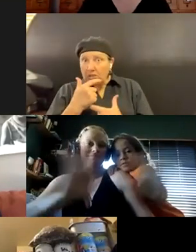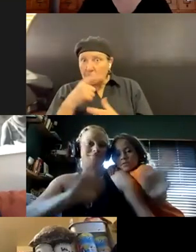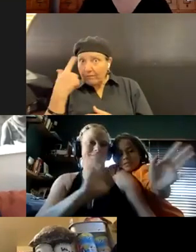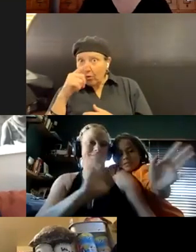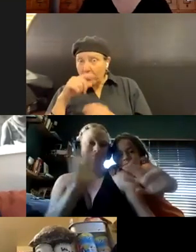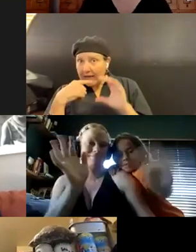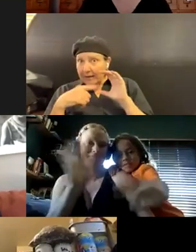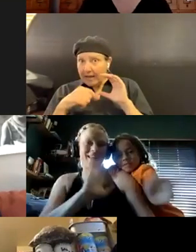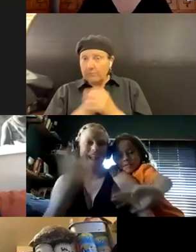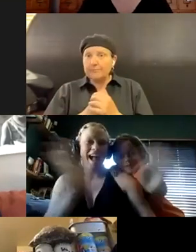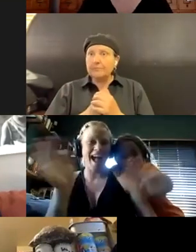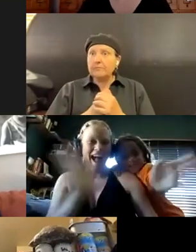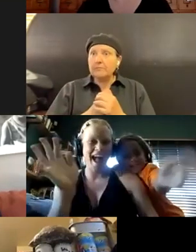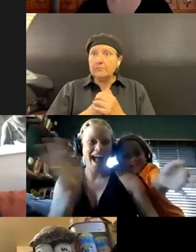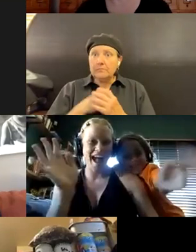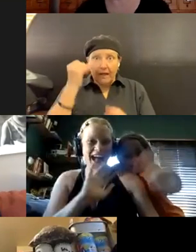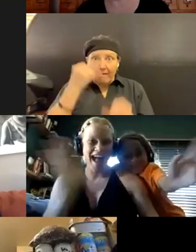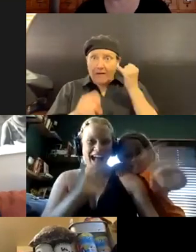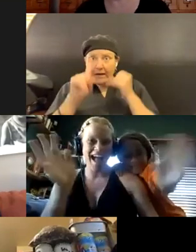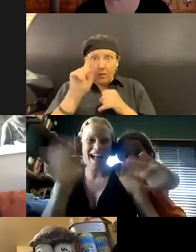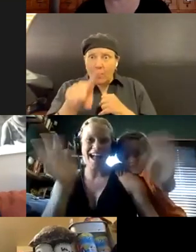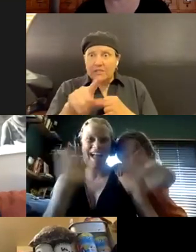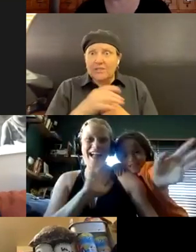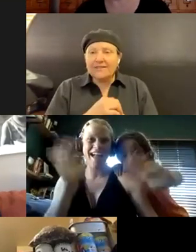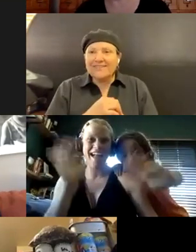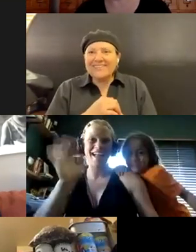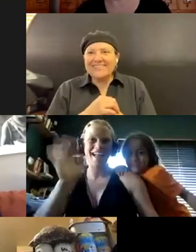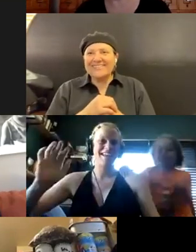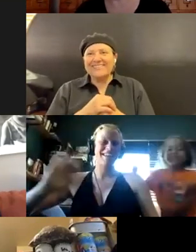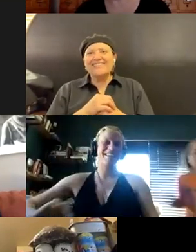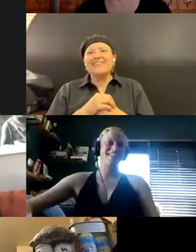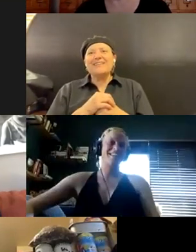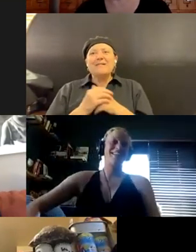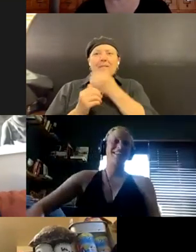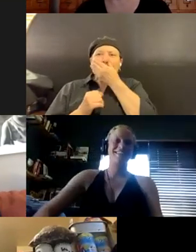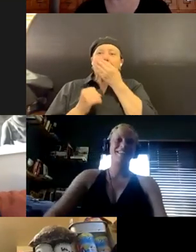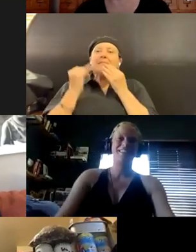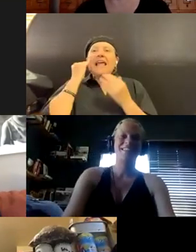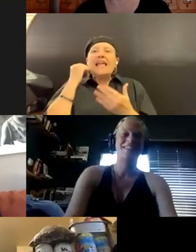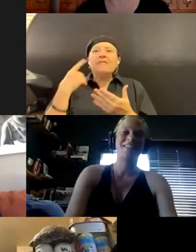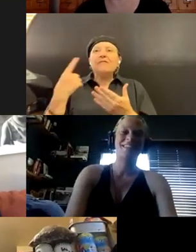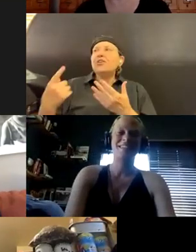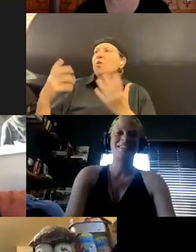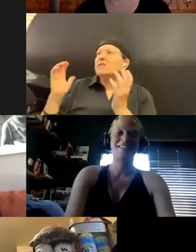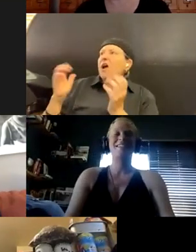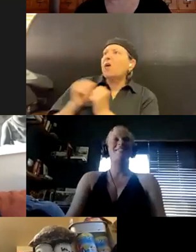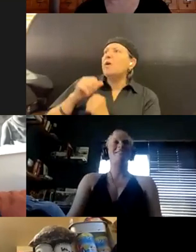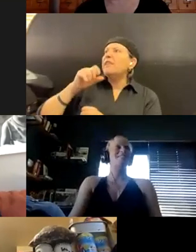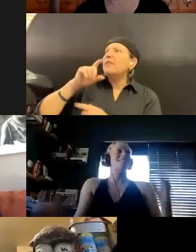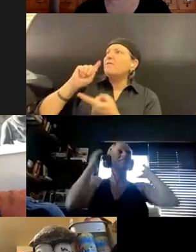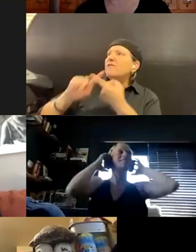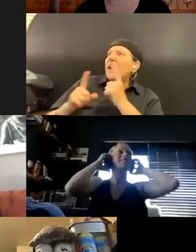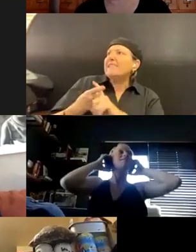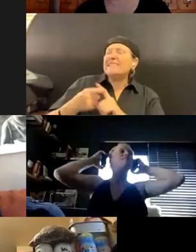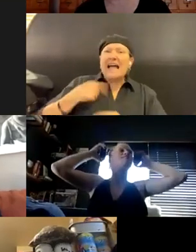Any final questions? And if you talk to any of your friends who say, oh my God, I missed it. A, we recorded it,